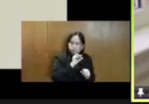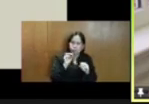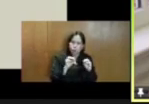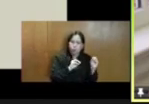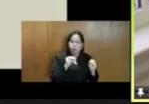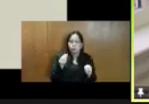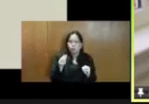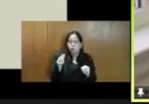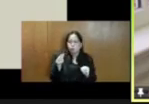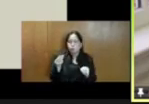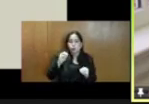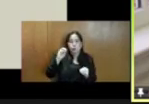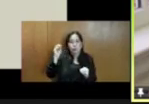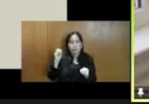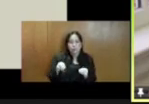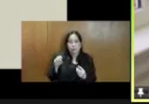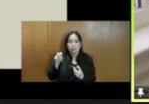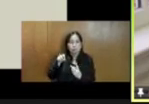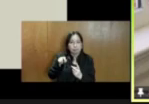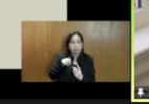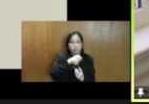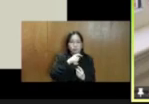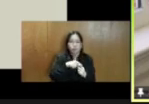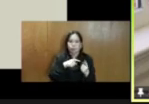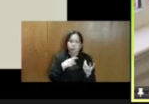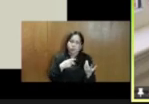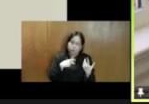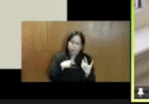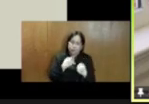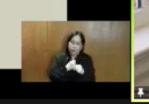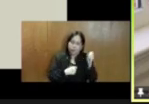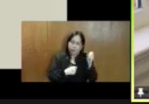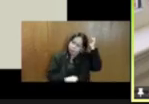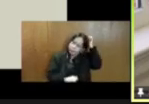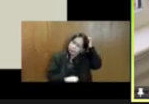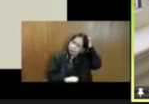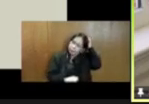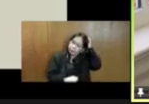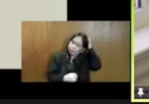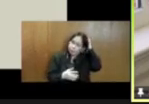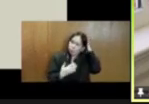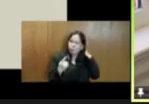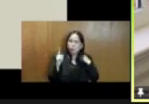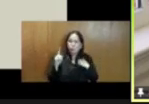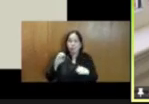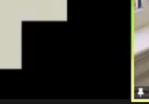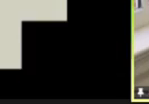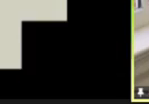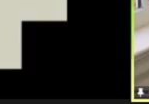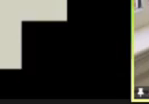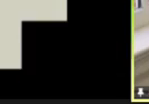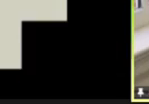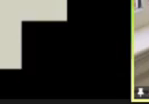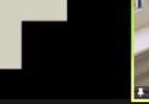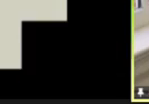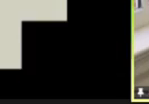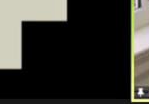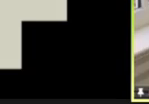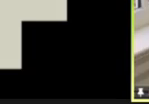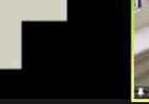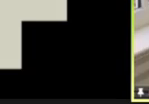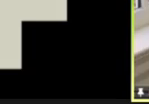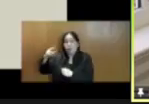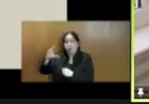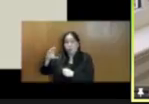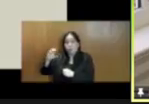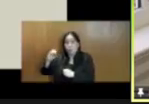percent of all the transitions that dirty workers are making. So again, only about 1% of workers that leave the dirty sector are going into green jobs